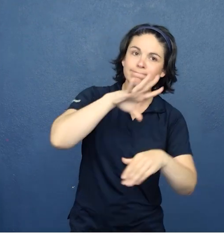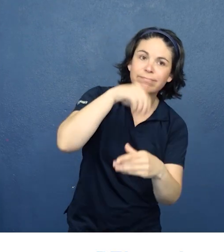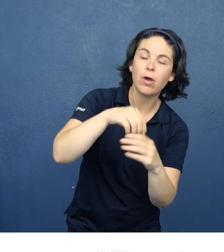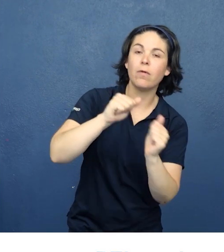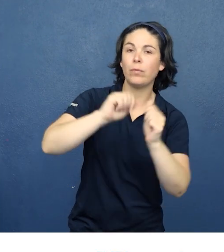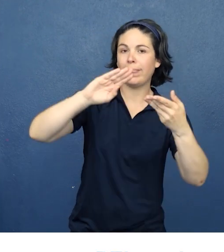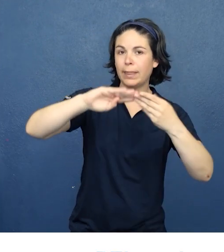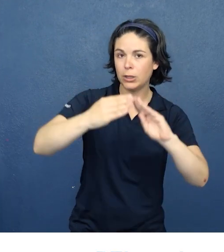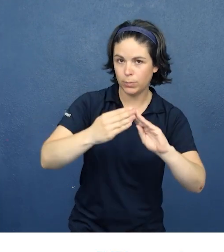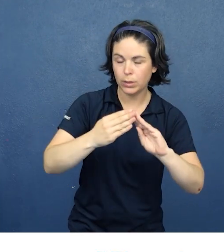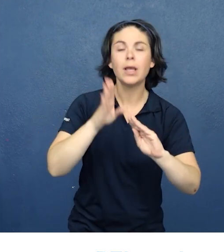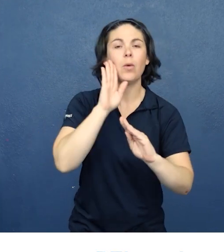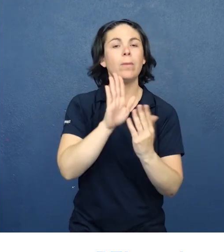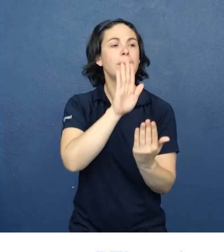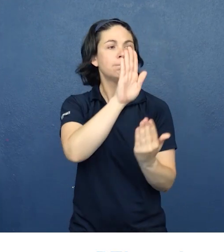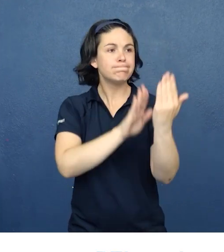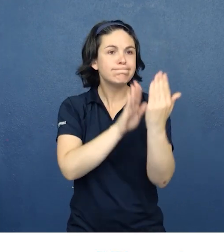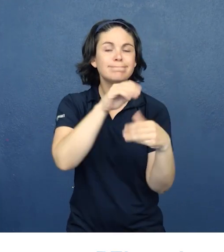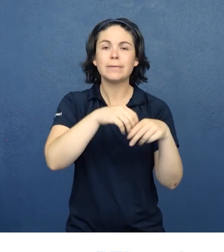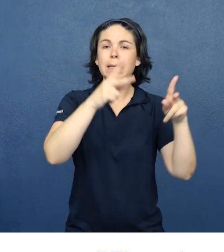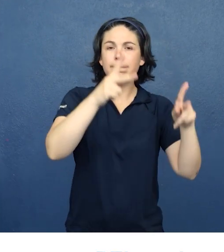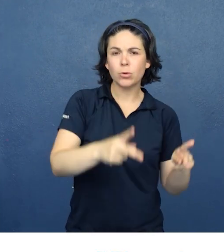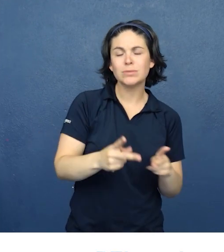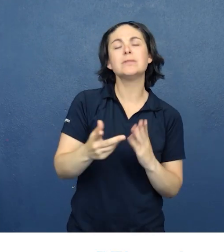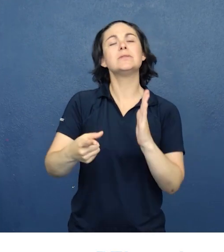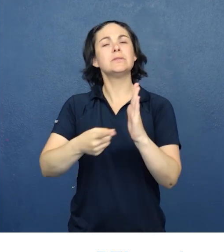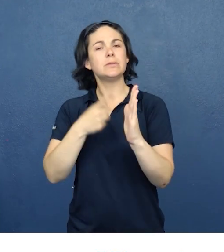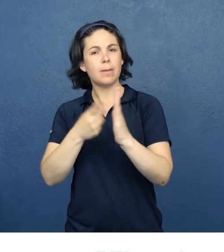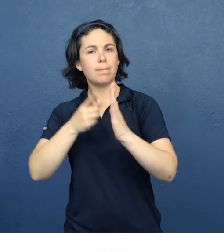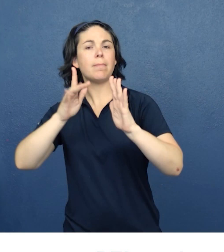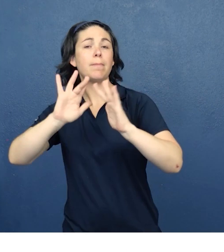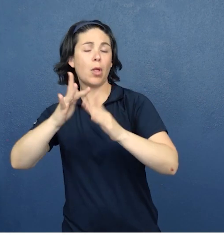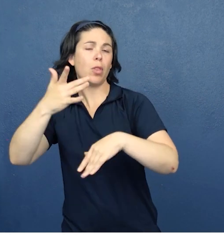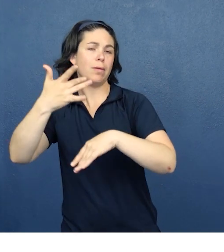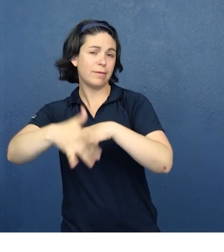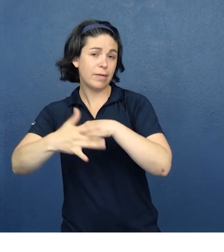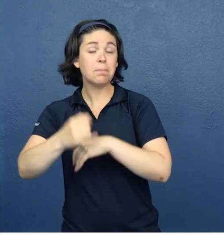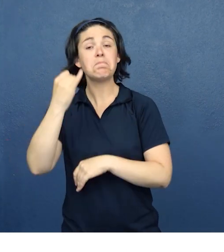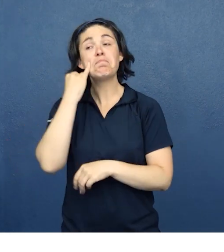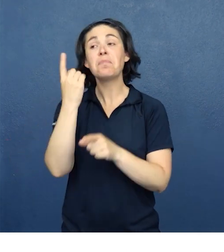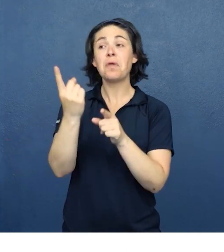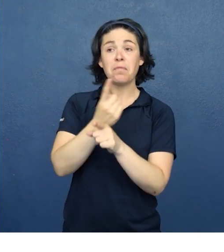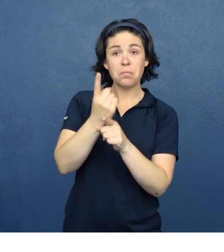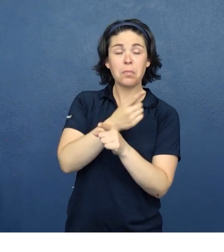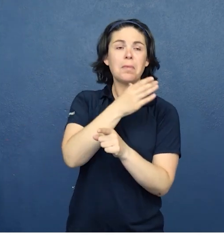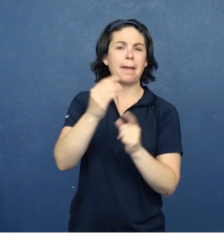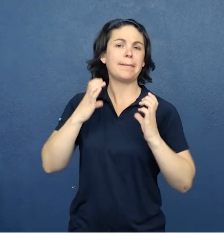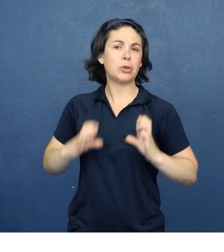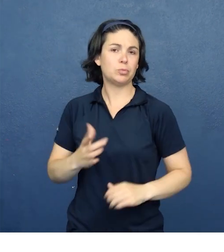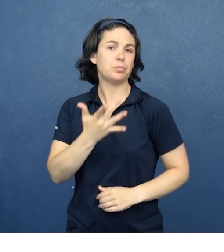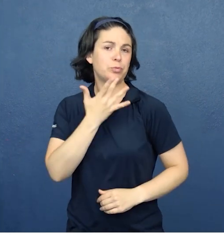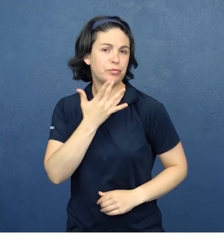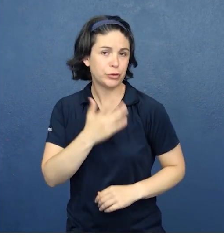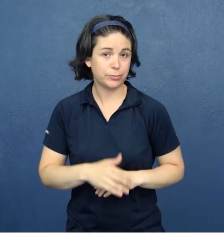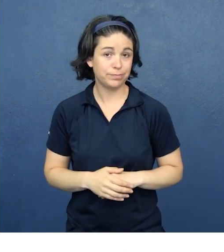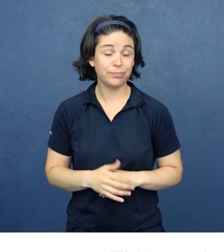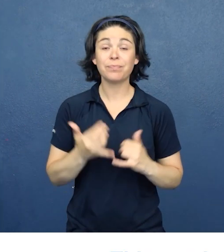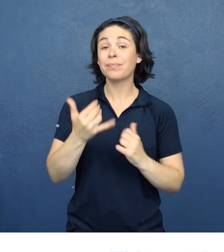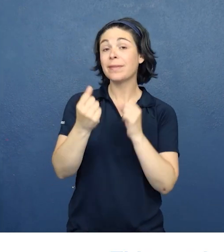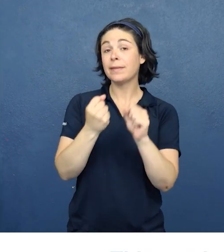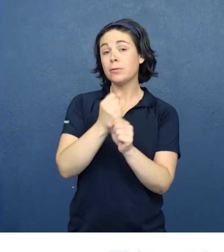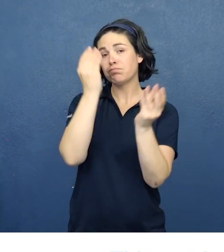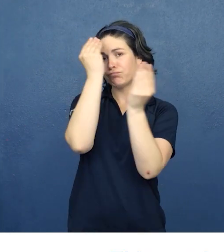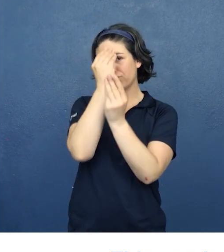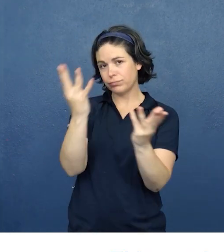PEI services are person-to-person services, but some virtual options are available when appropriate and preferred by participants. This year's